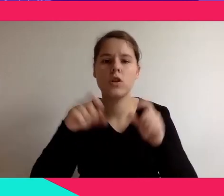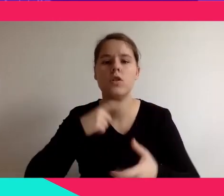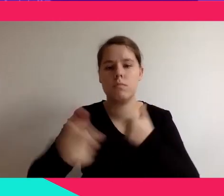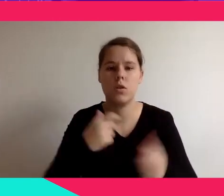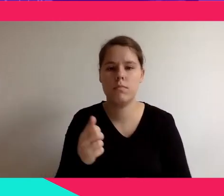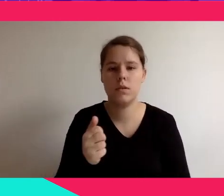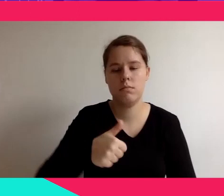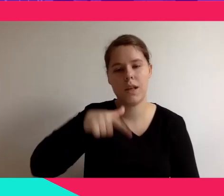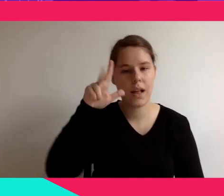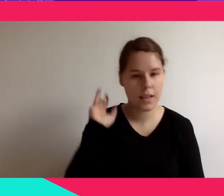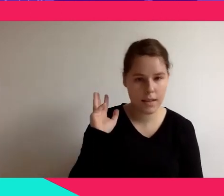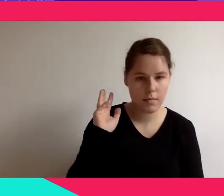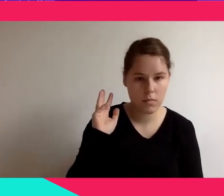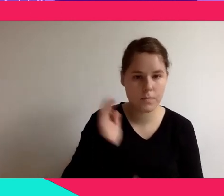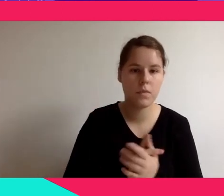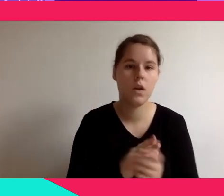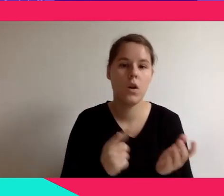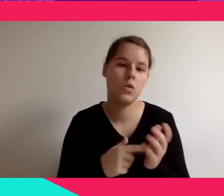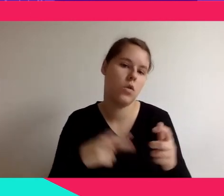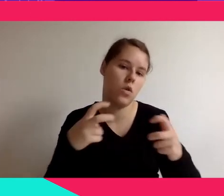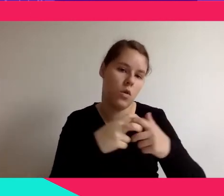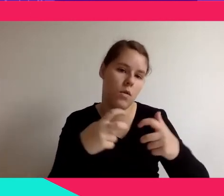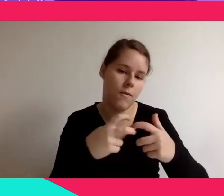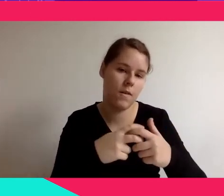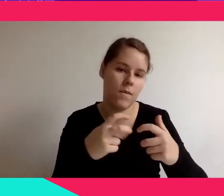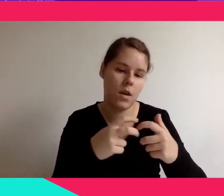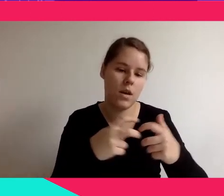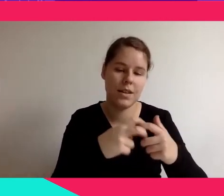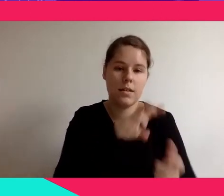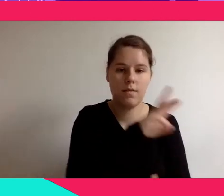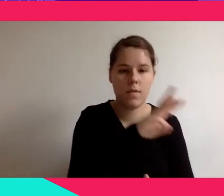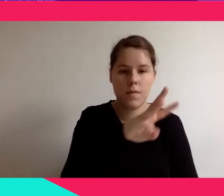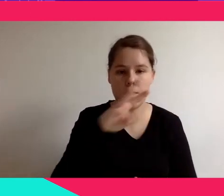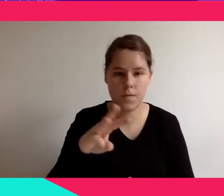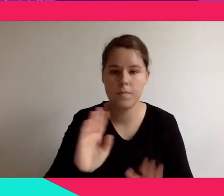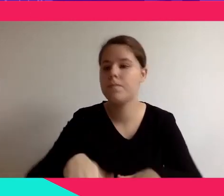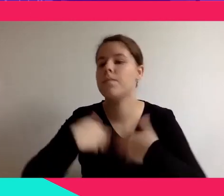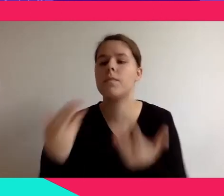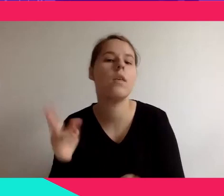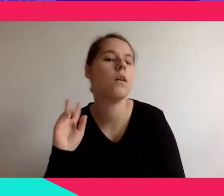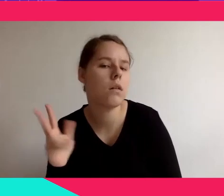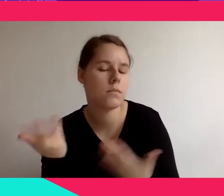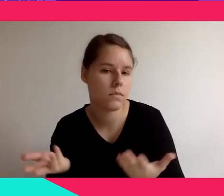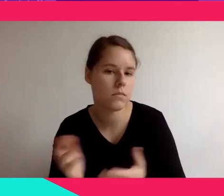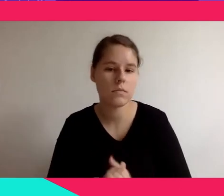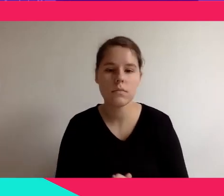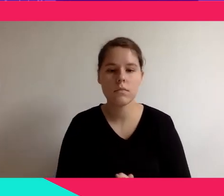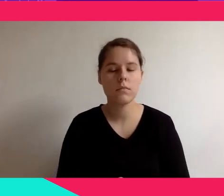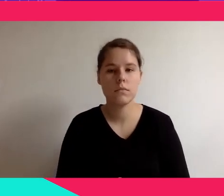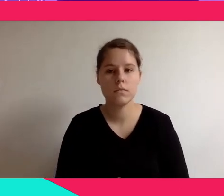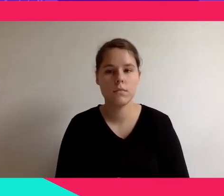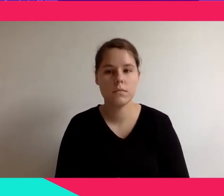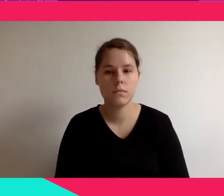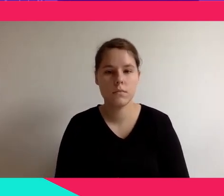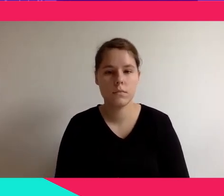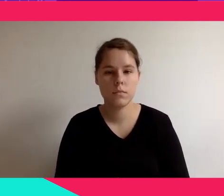for people who like to create 3D models. And then you can, through Shapeways, have your models printed and put